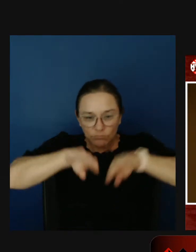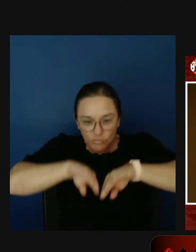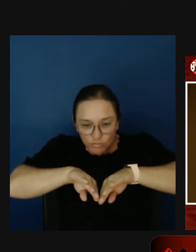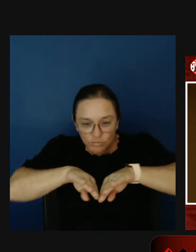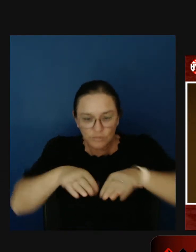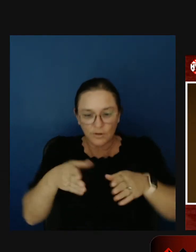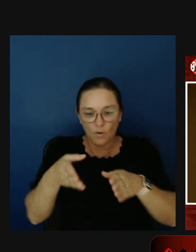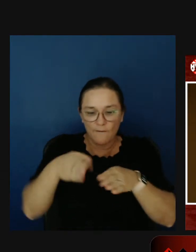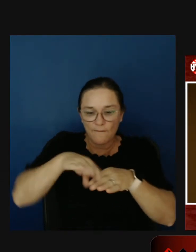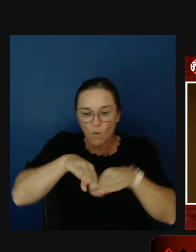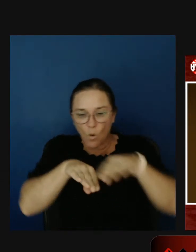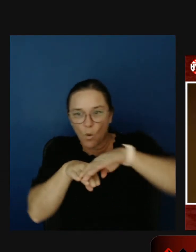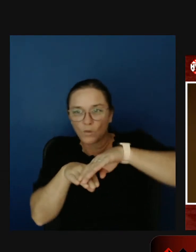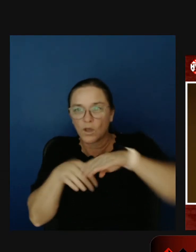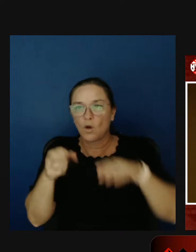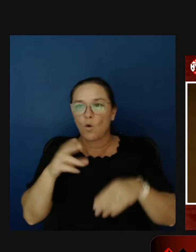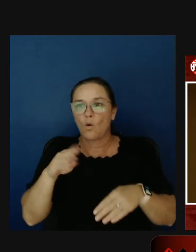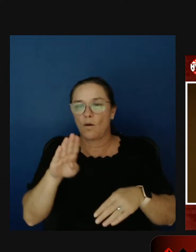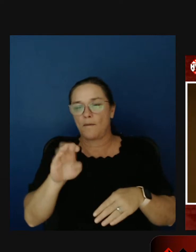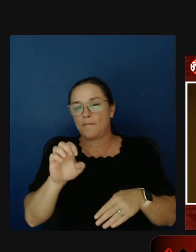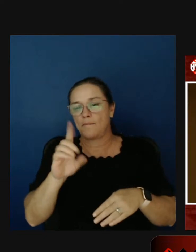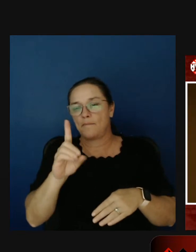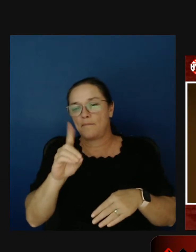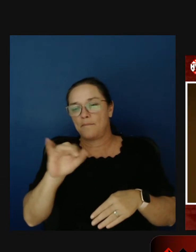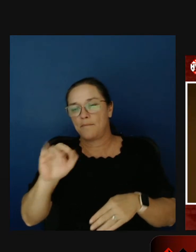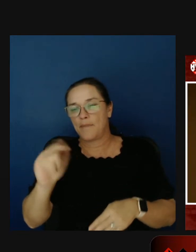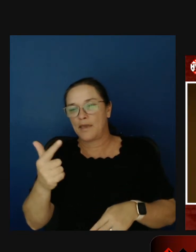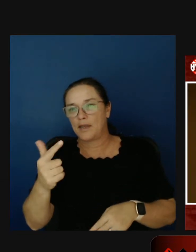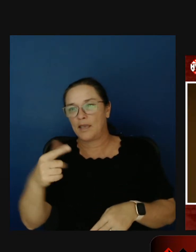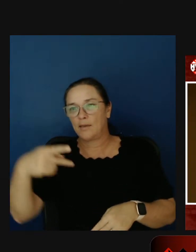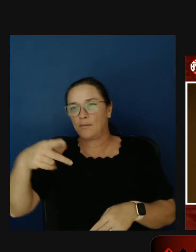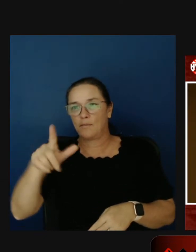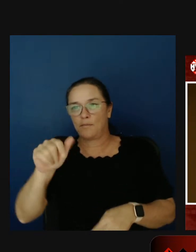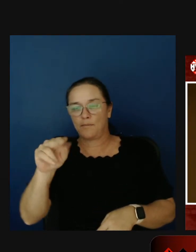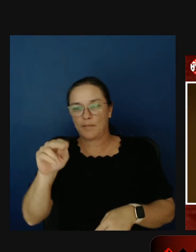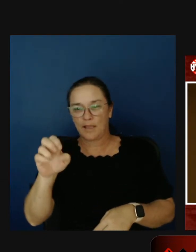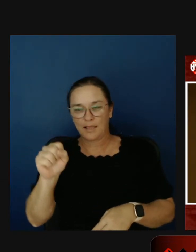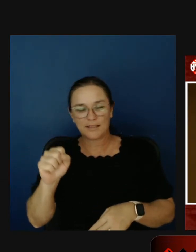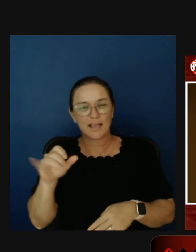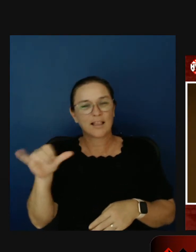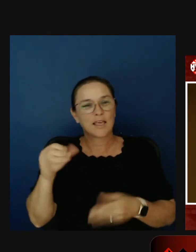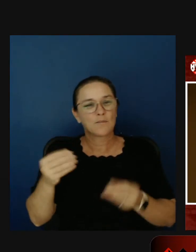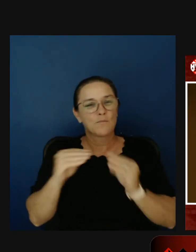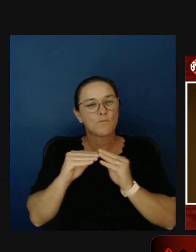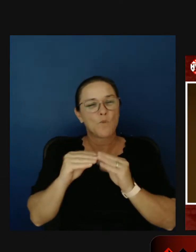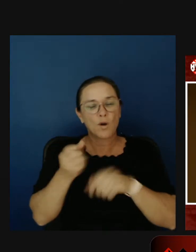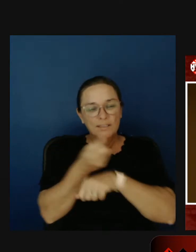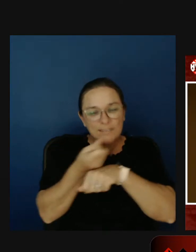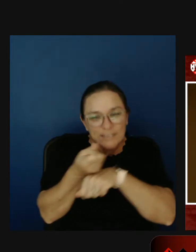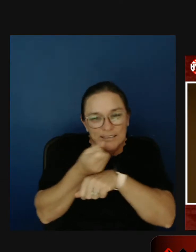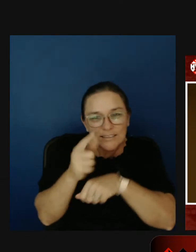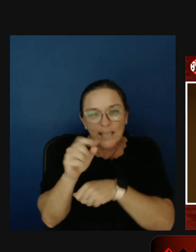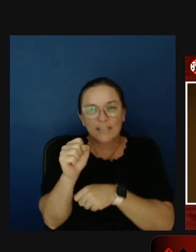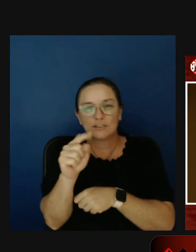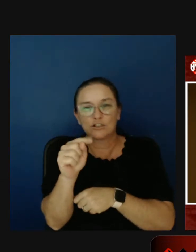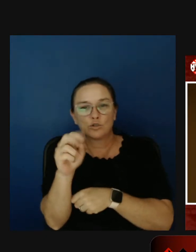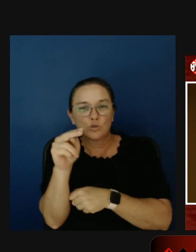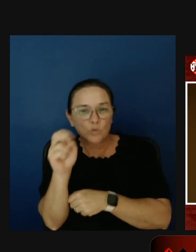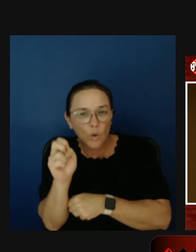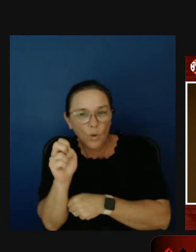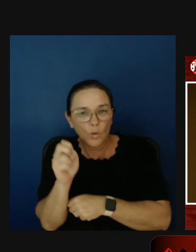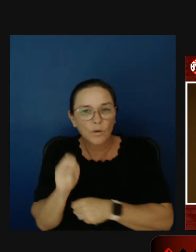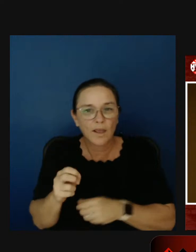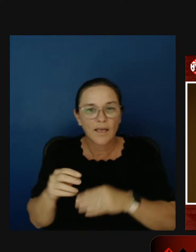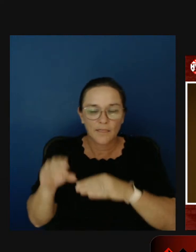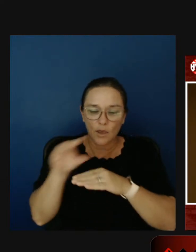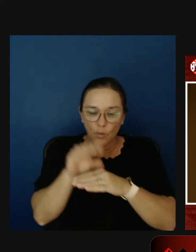folding or bedding plains. These are usually in areas that have more, say, sedimentary rocks like sandstones, limestones. They're, laying down gradually